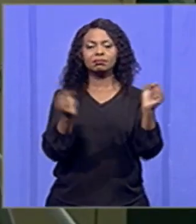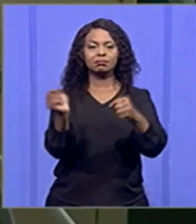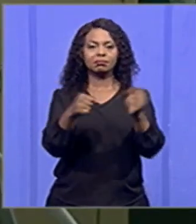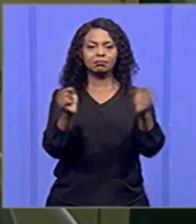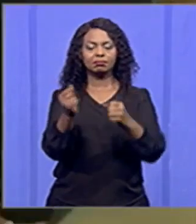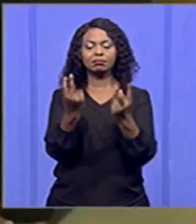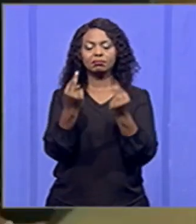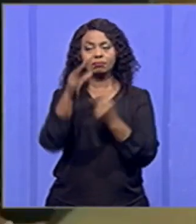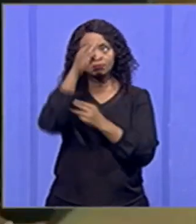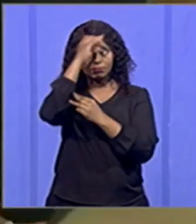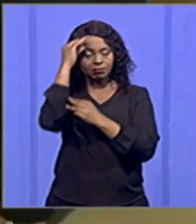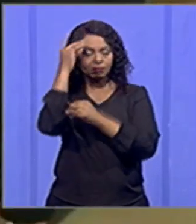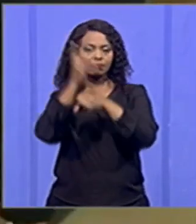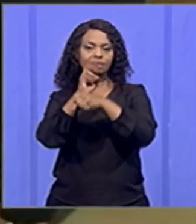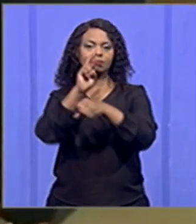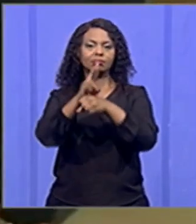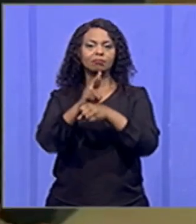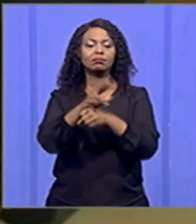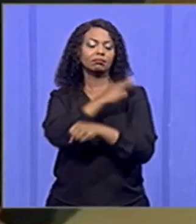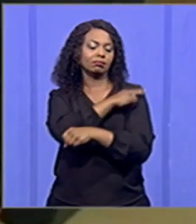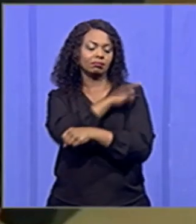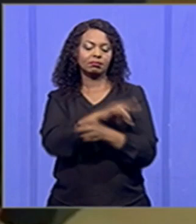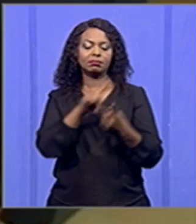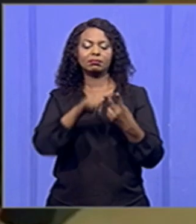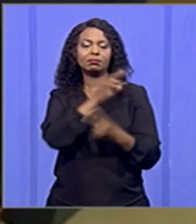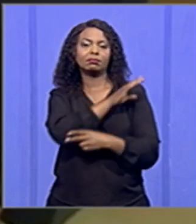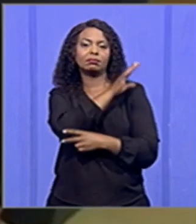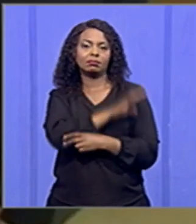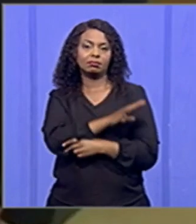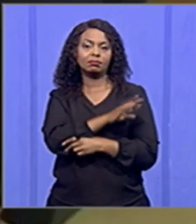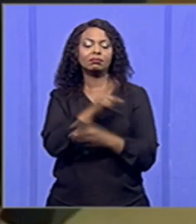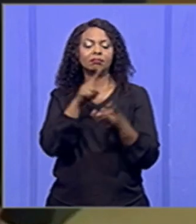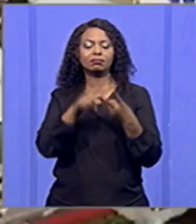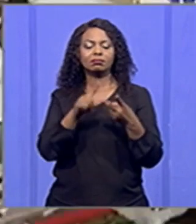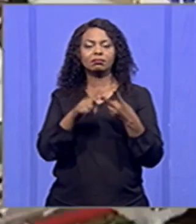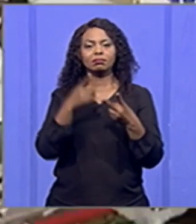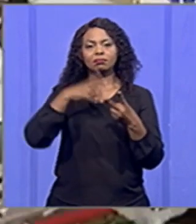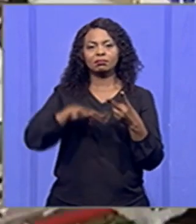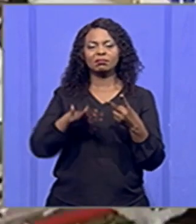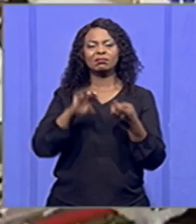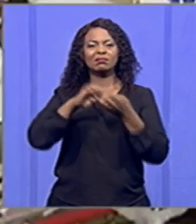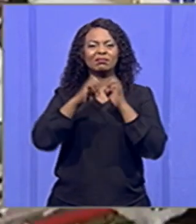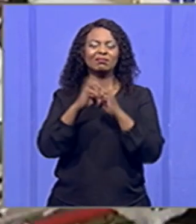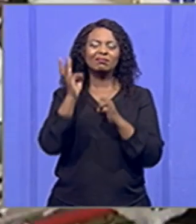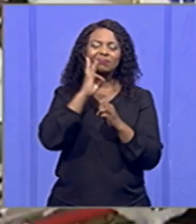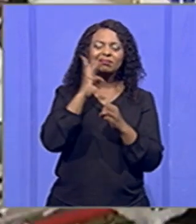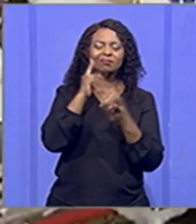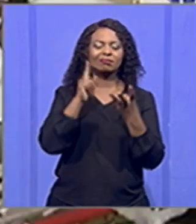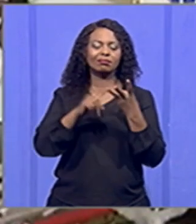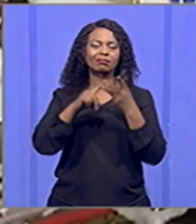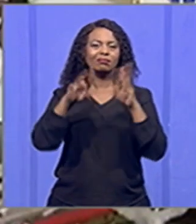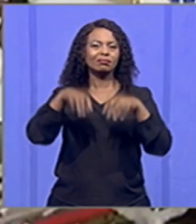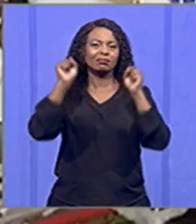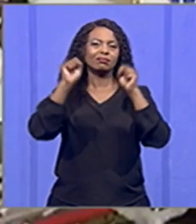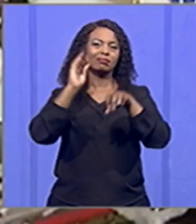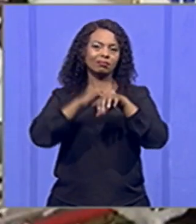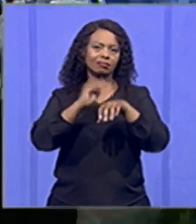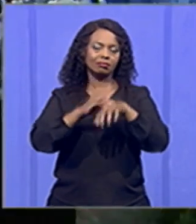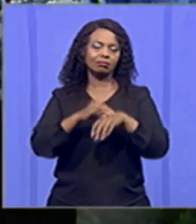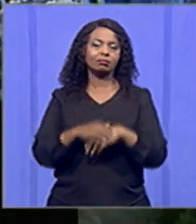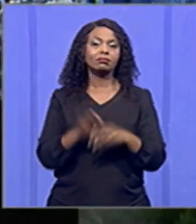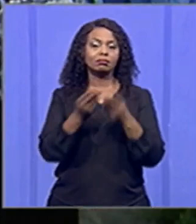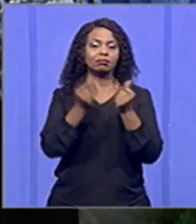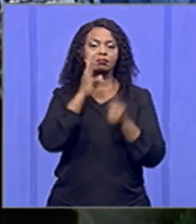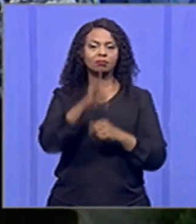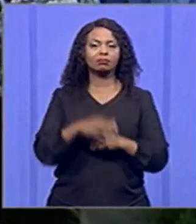ba bašwa kwa maokelong le ditleliniki, go tlile go samaganwa le dikgwetlo tsa metsi le kgaogo ya motlakase. Tona thuto ya